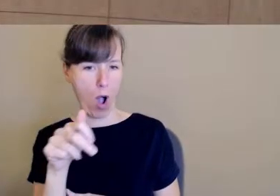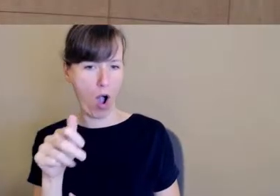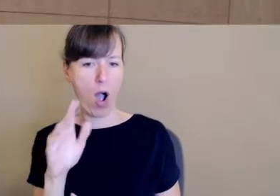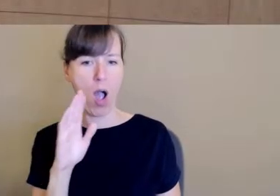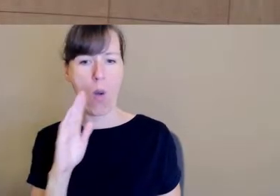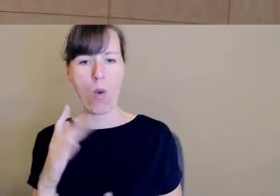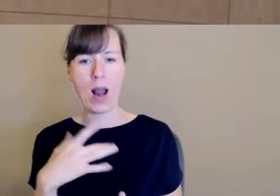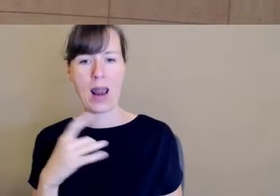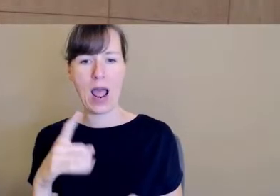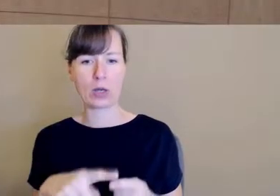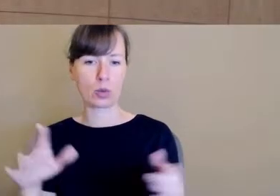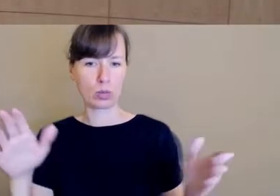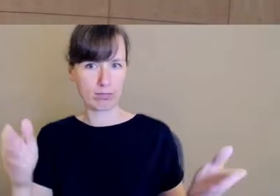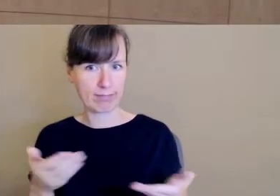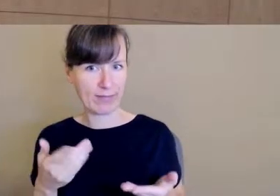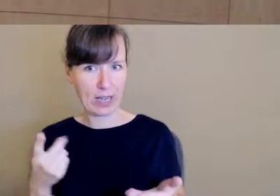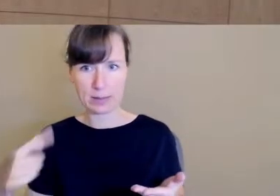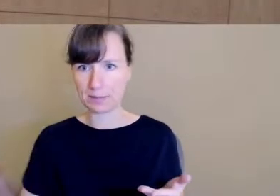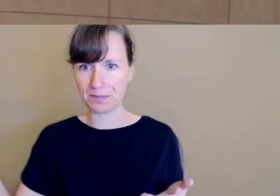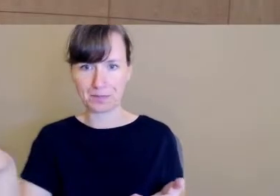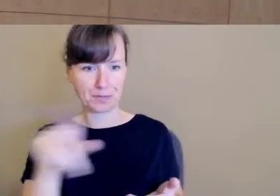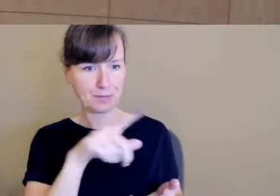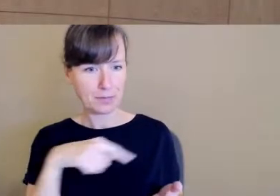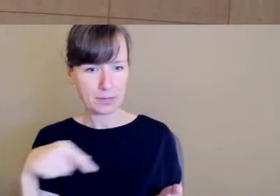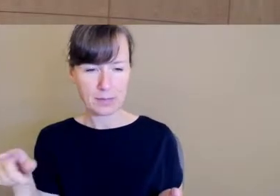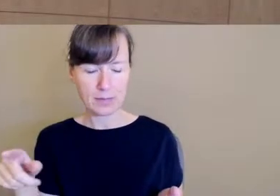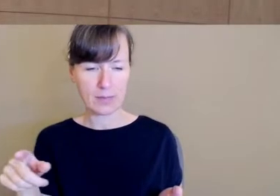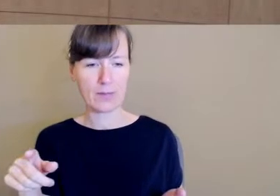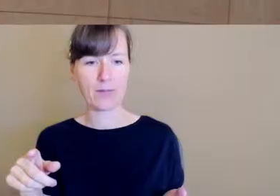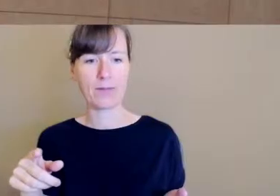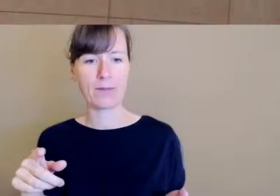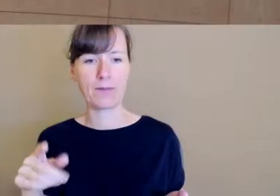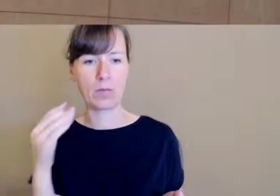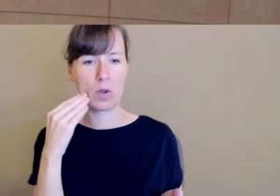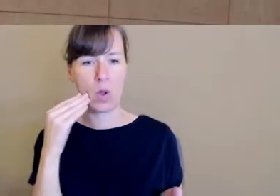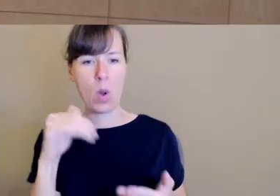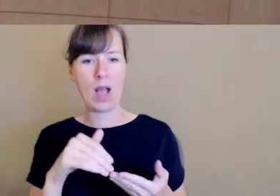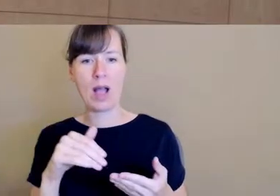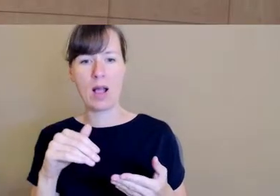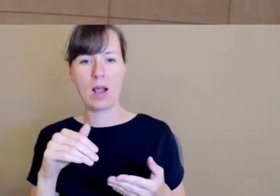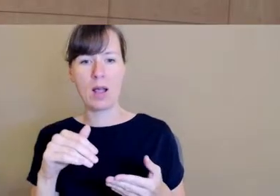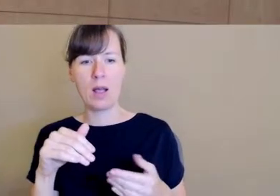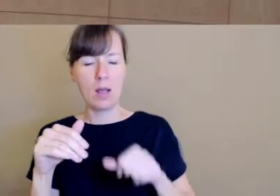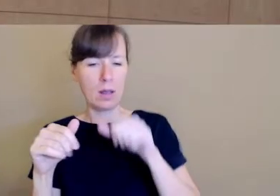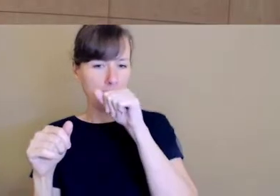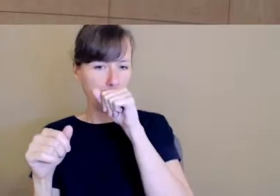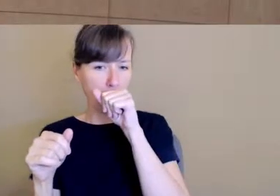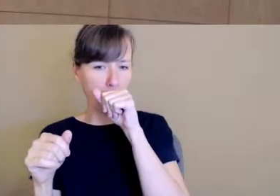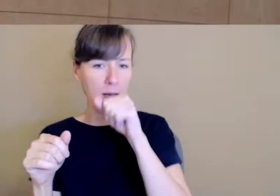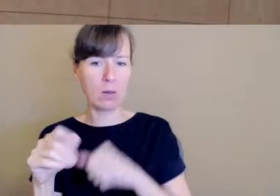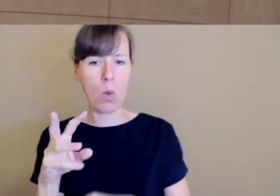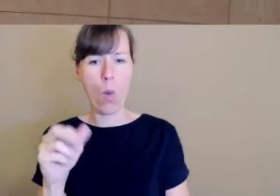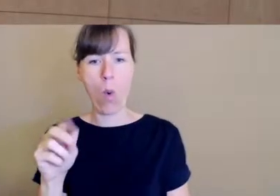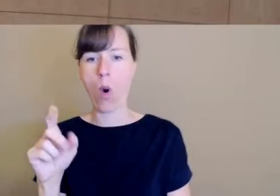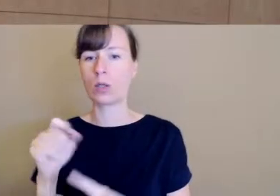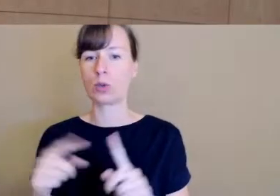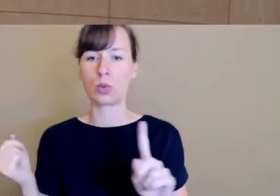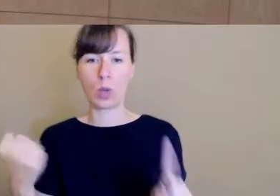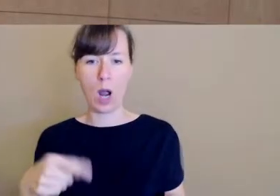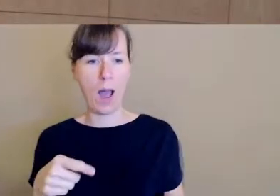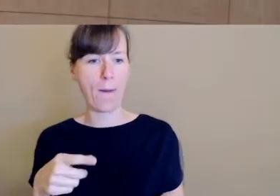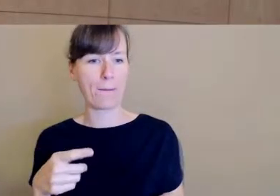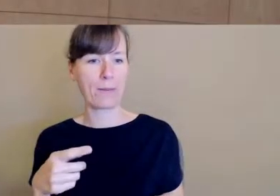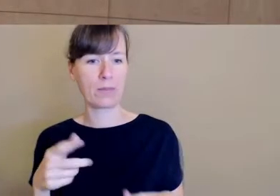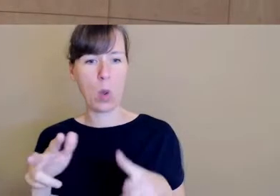to everyone else in the respectful wards to come out and just walk Ward 5 and 6